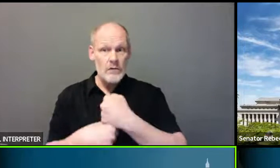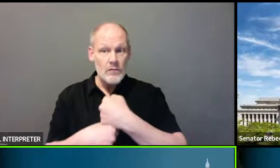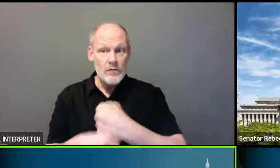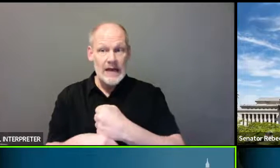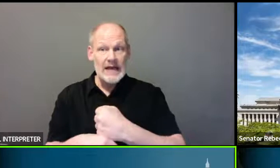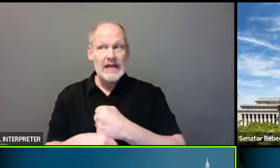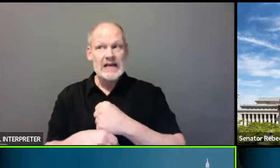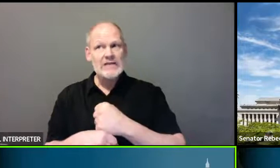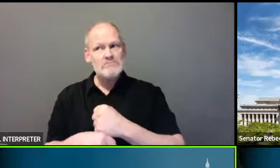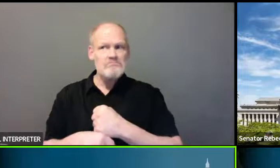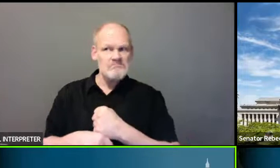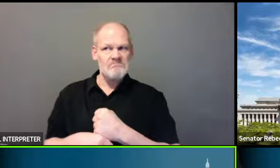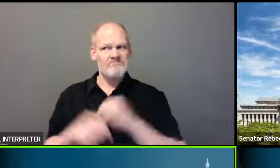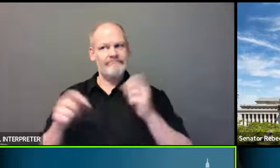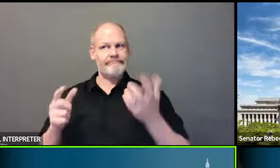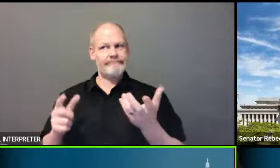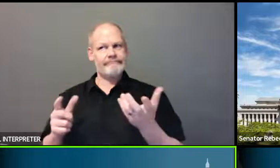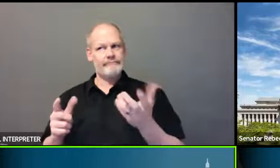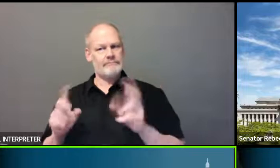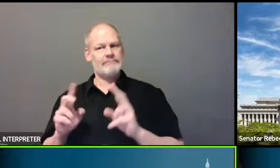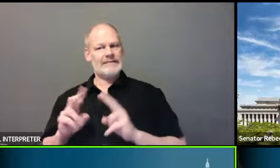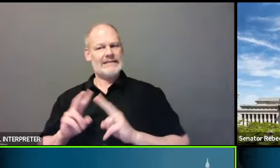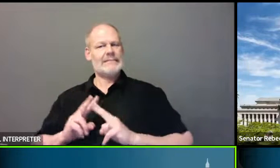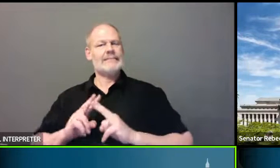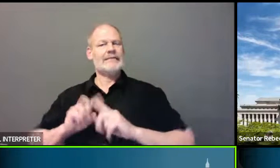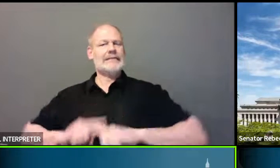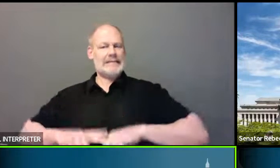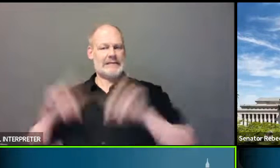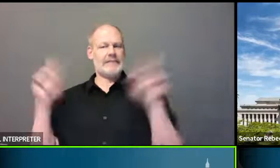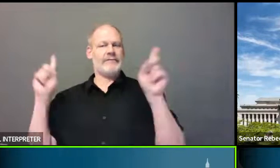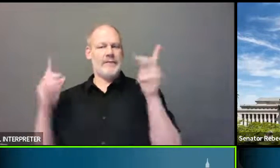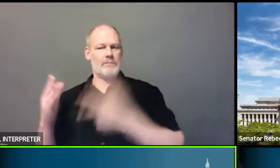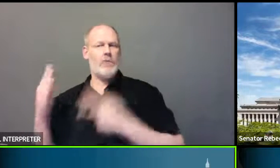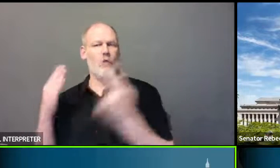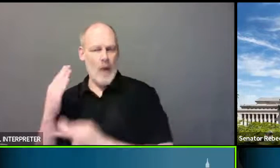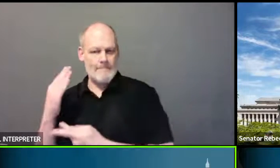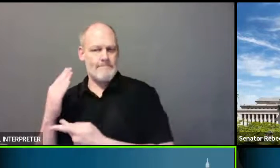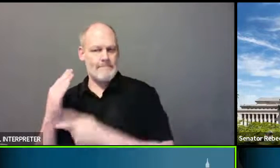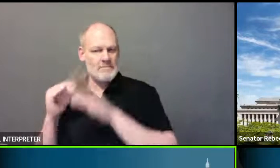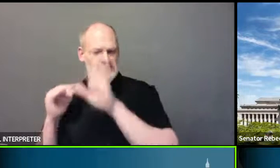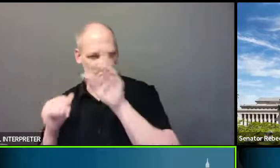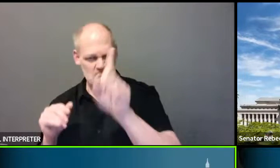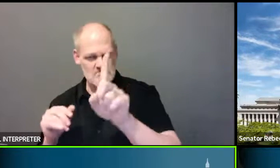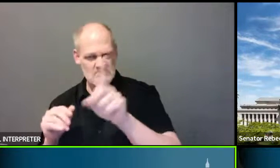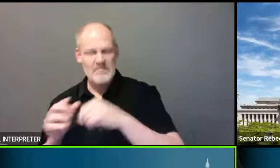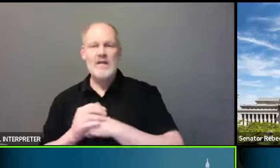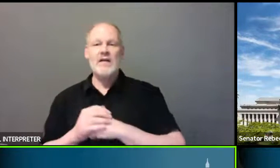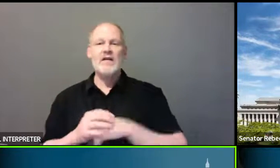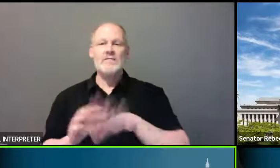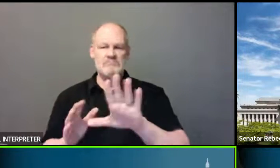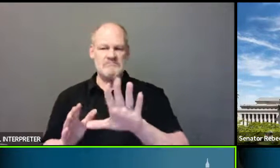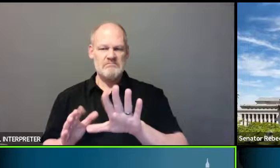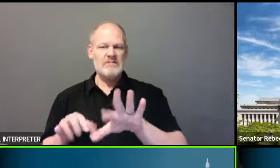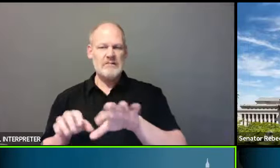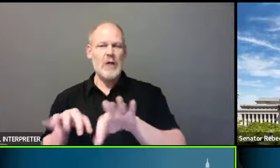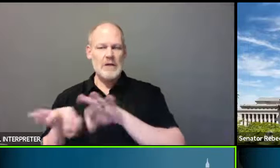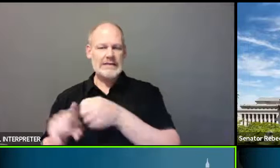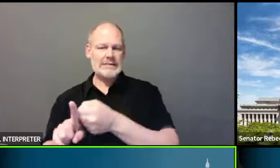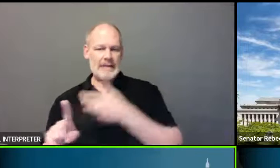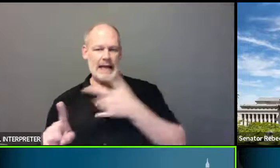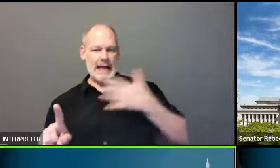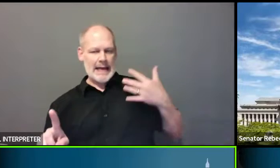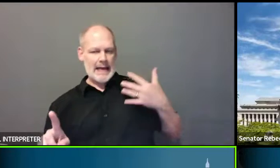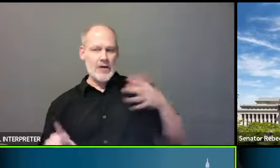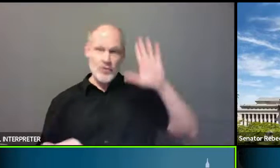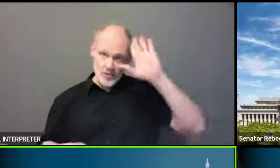program from the states. So for example, many of us are familiar with the federal